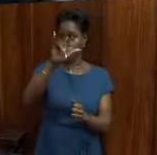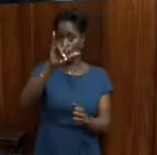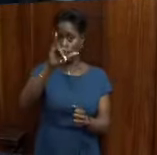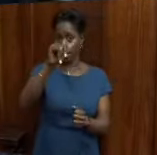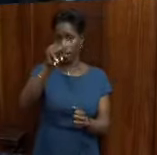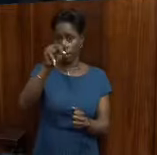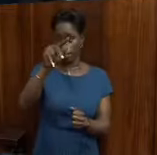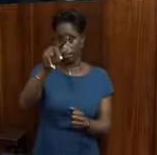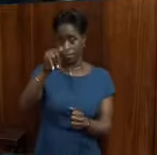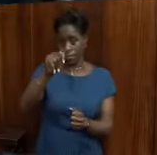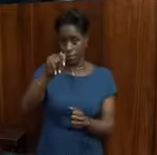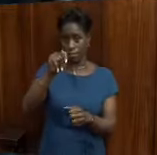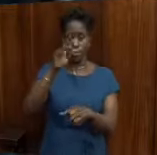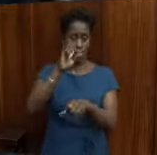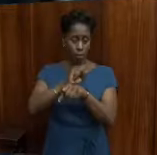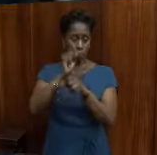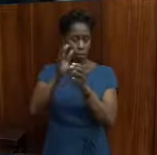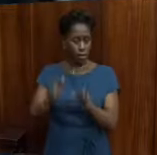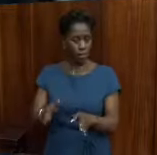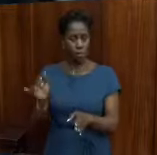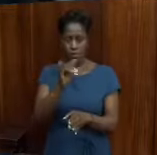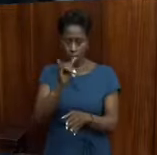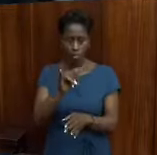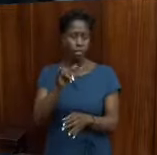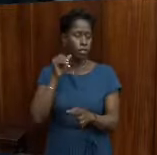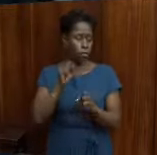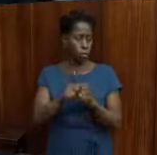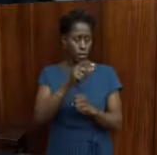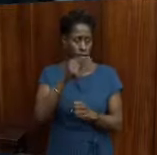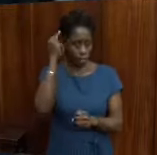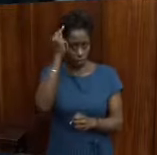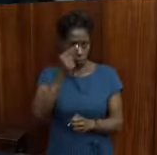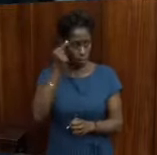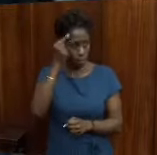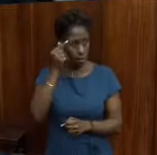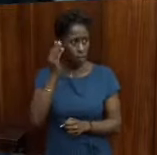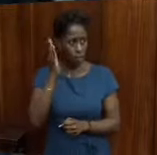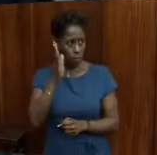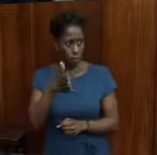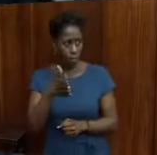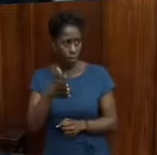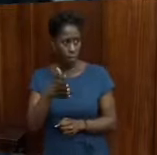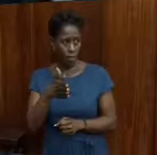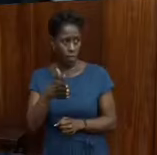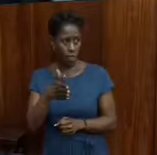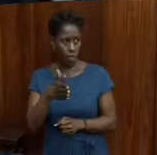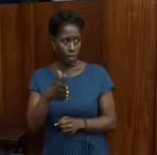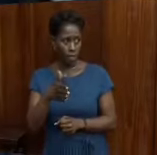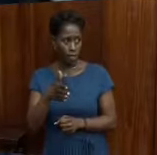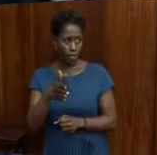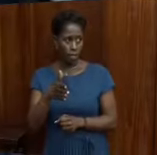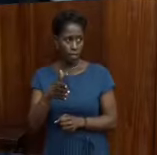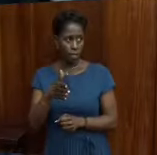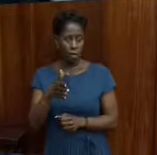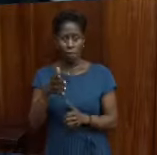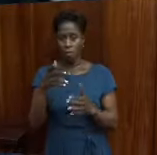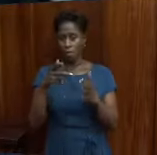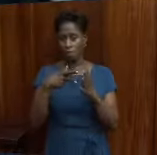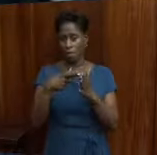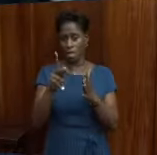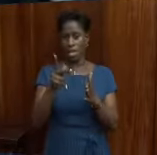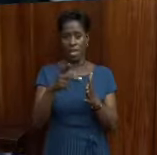the closure of the company in 2020. We are currently in discussions with the former management staff, including the pilots, to